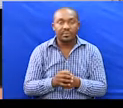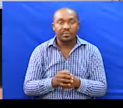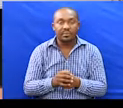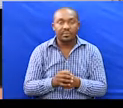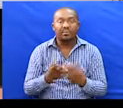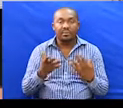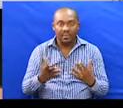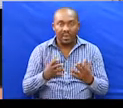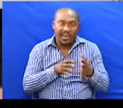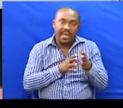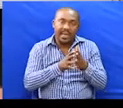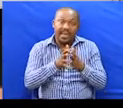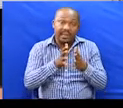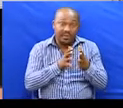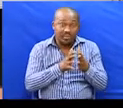which explain